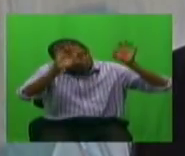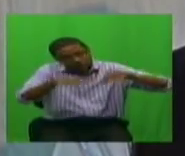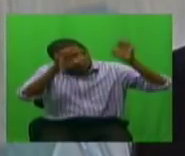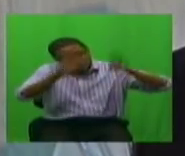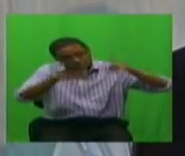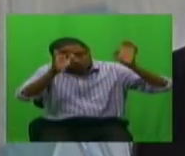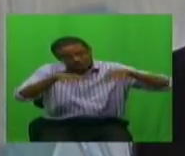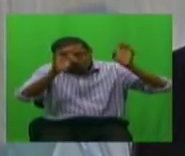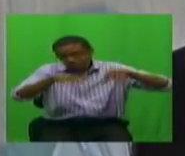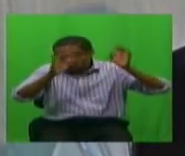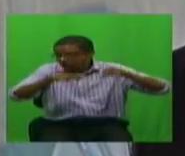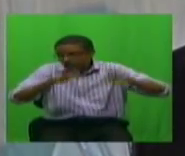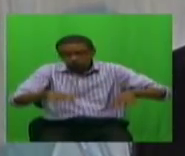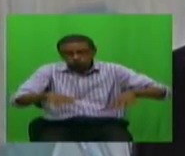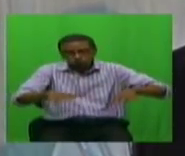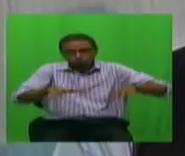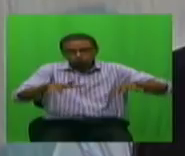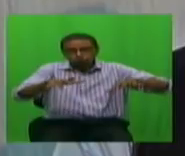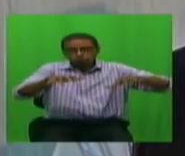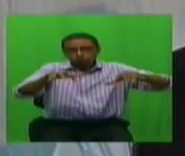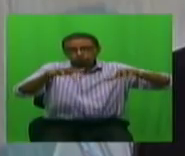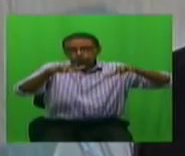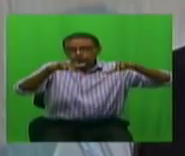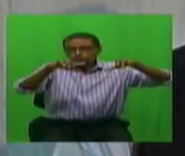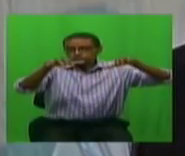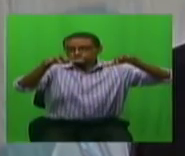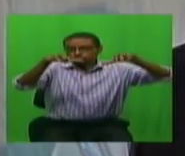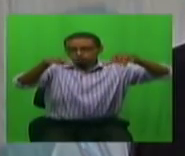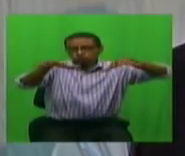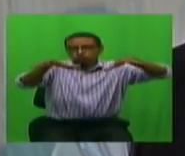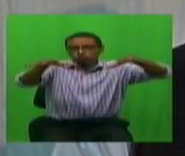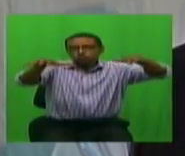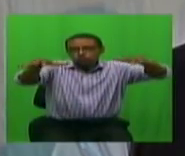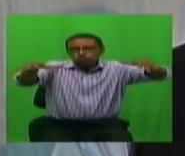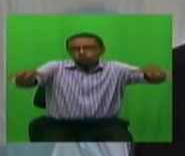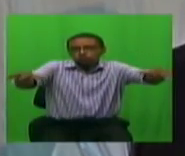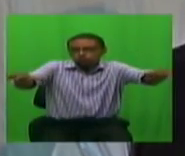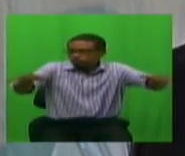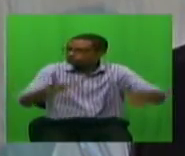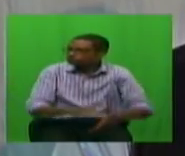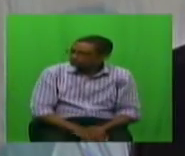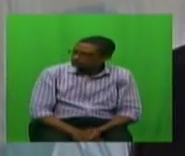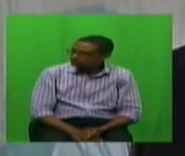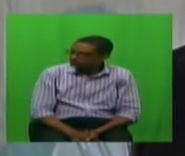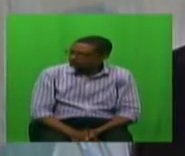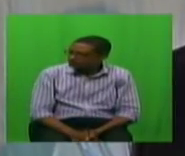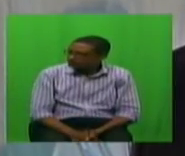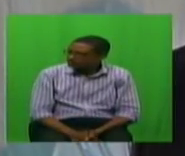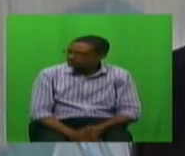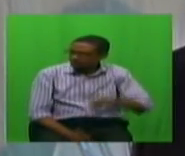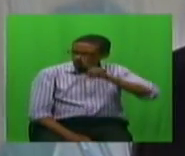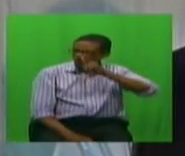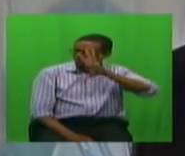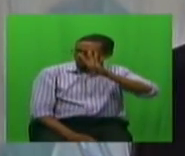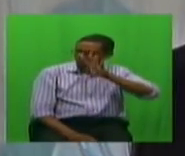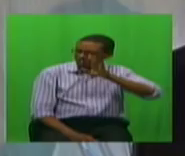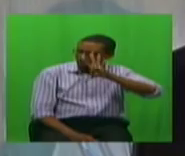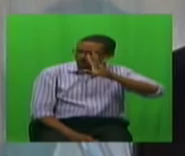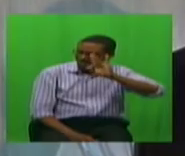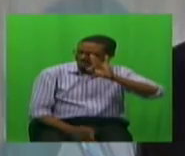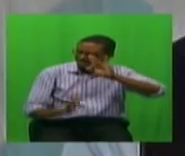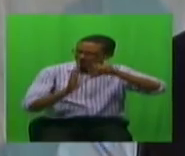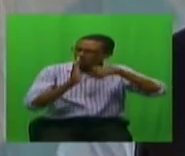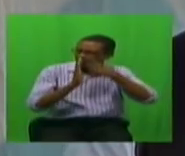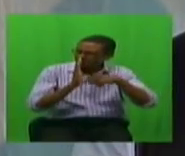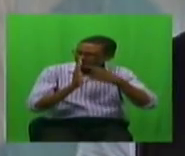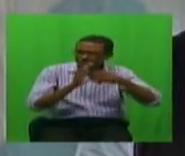and for continuous over a continuous period of time, over 24 to 48 hours. Nothing could have been done